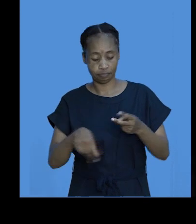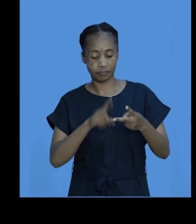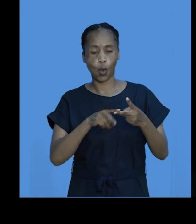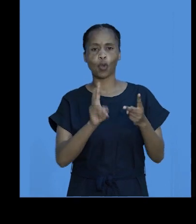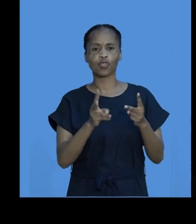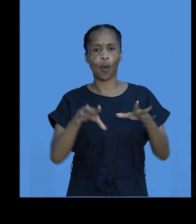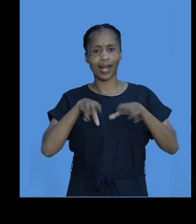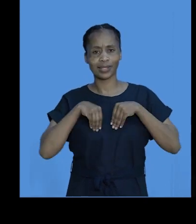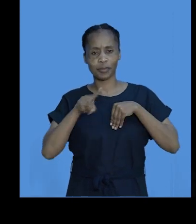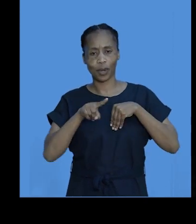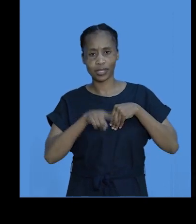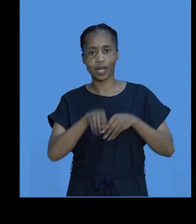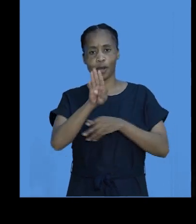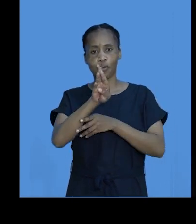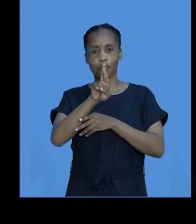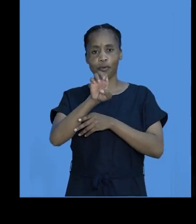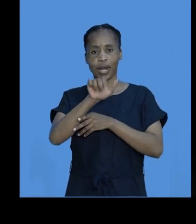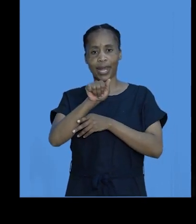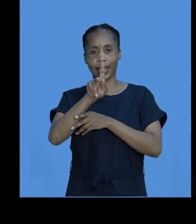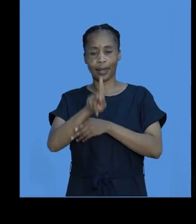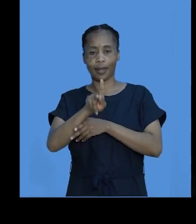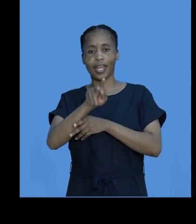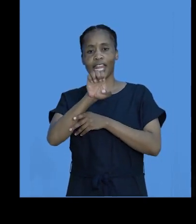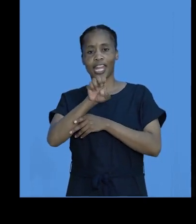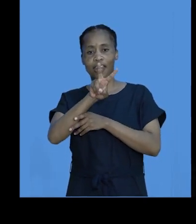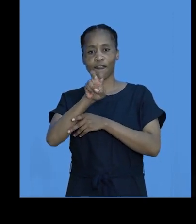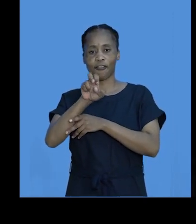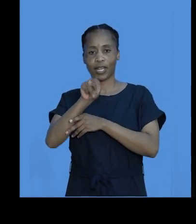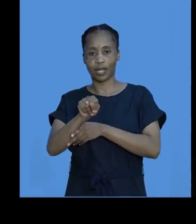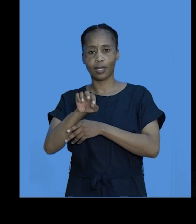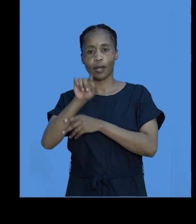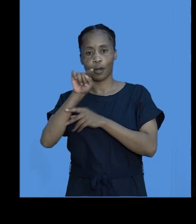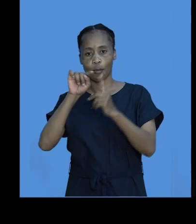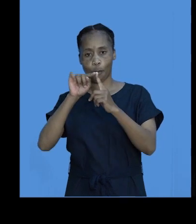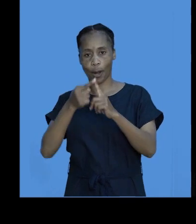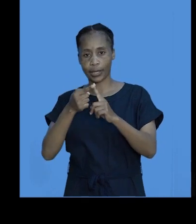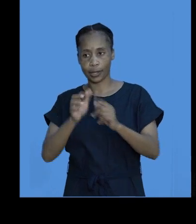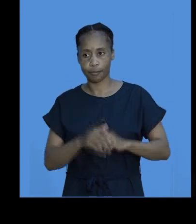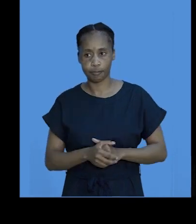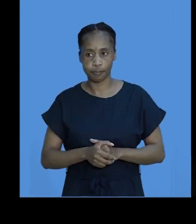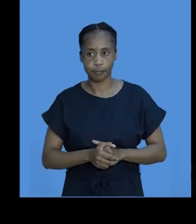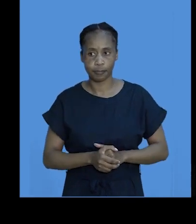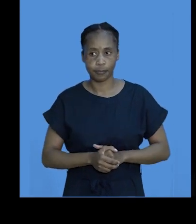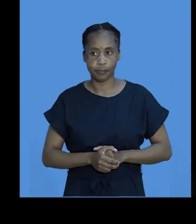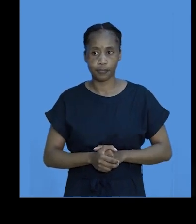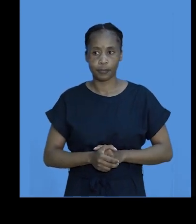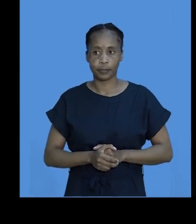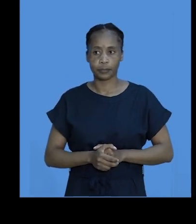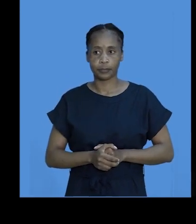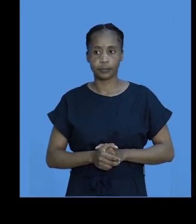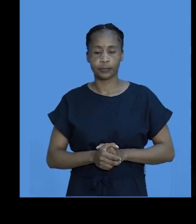I would also accept break-even point. I would also accept